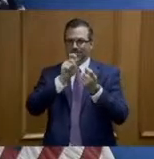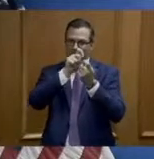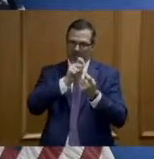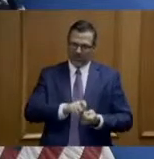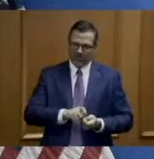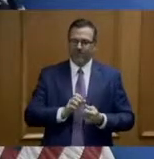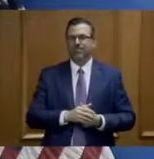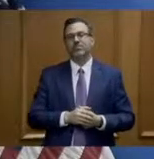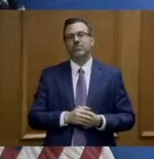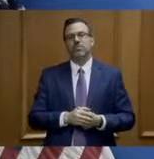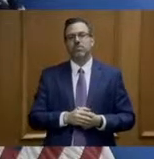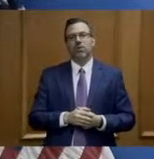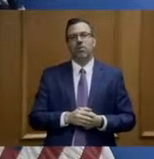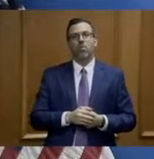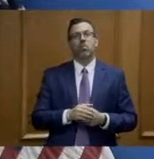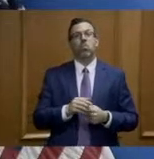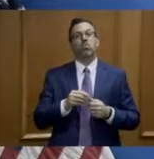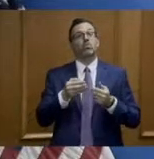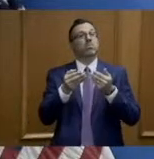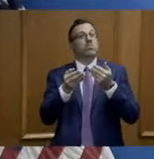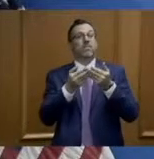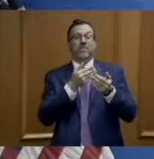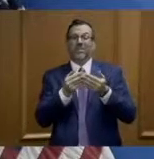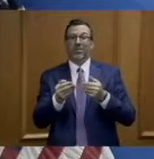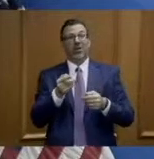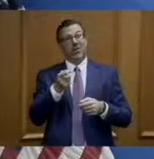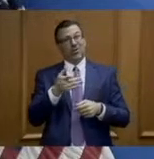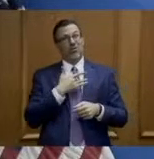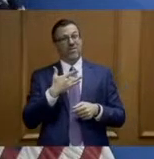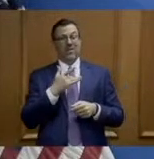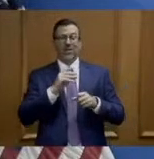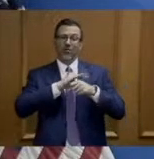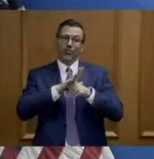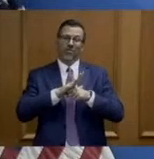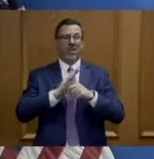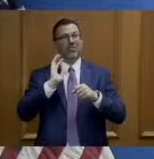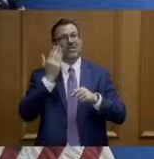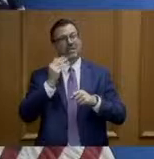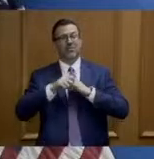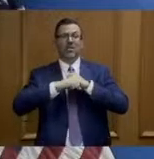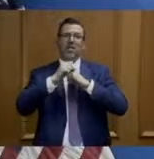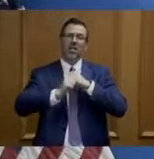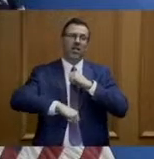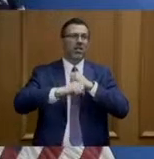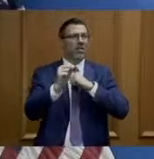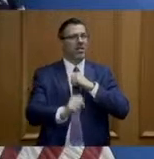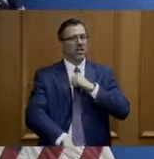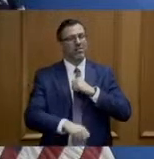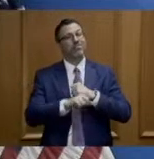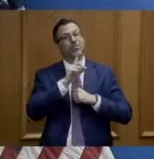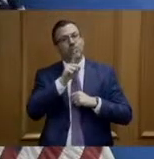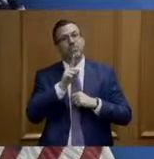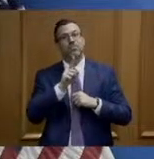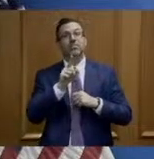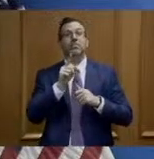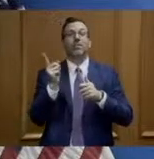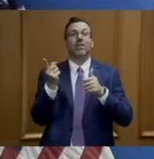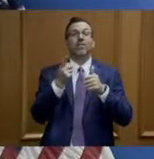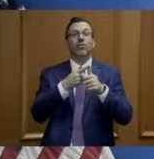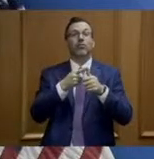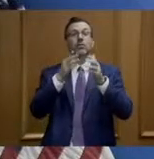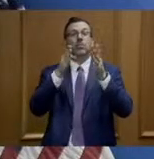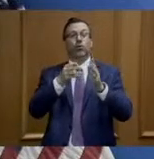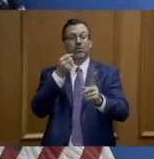remind you that even though this feels like it's been going on for a long time, we had our first case 8 weeks ago